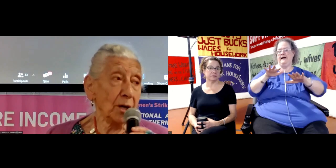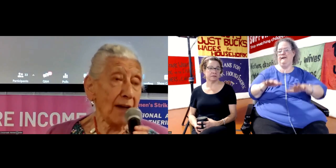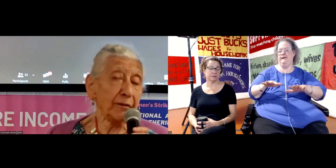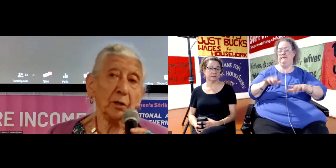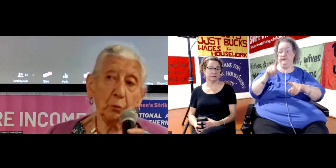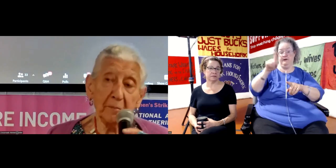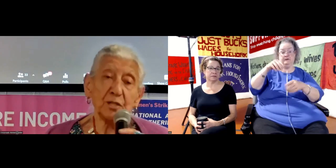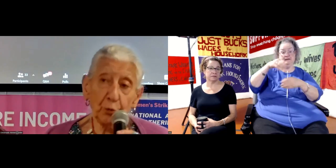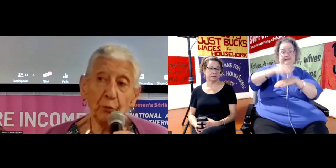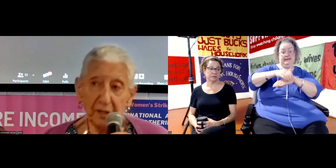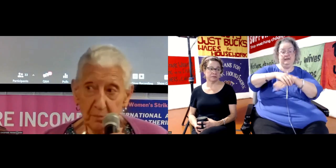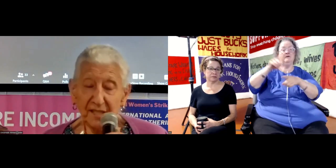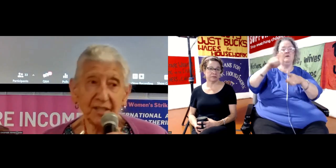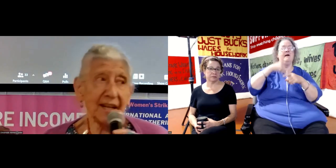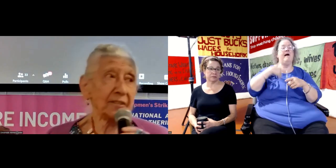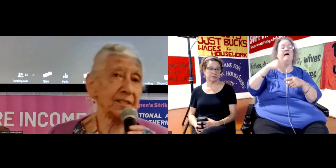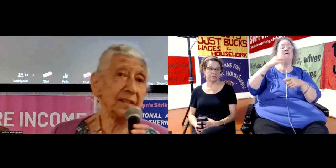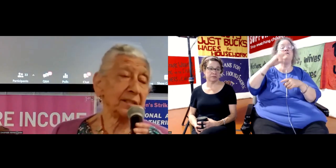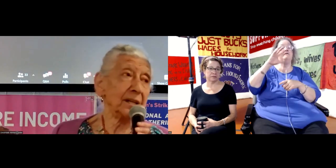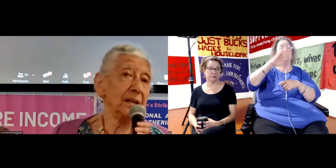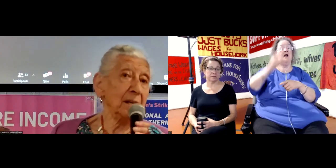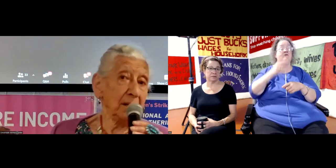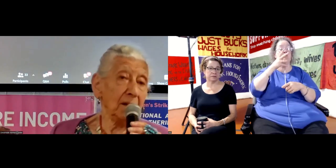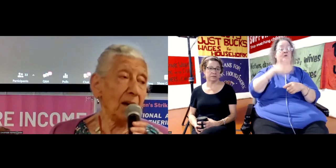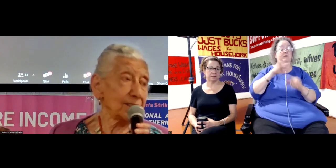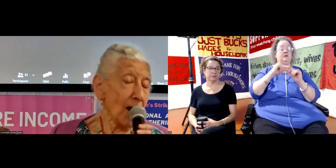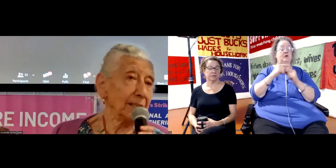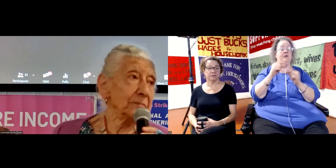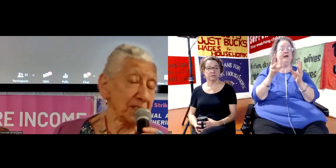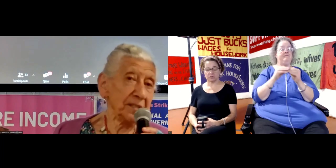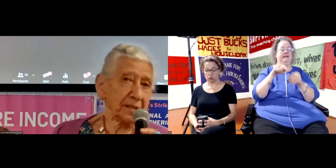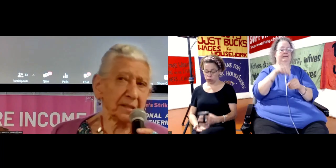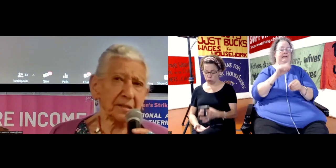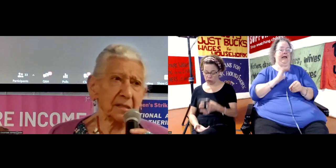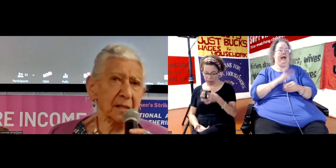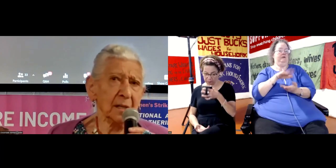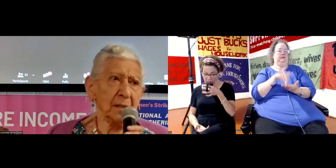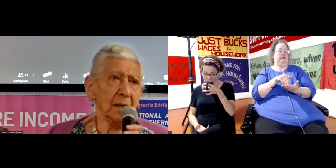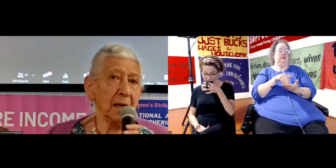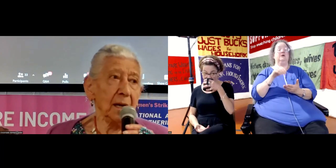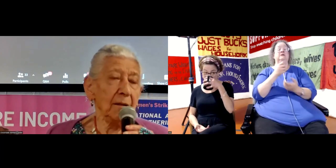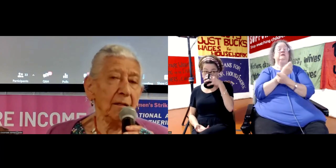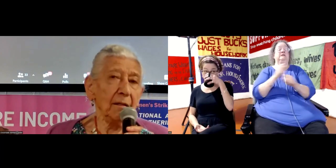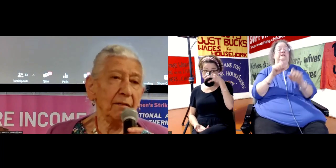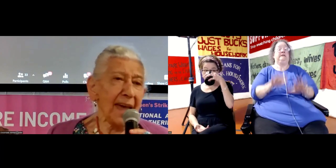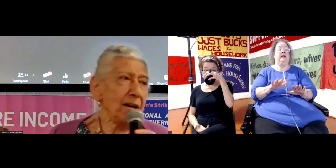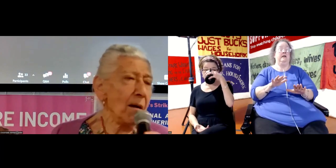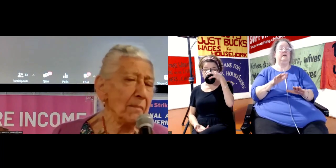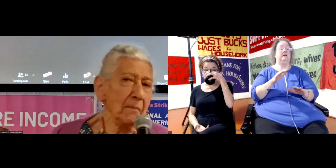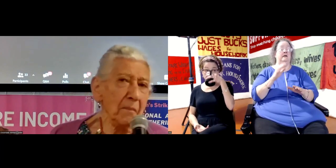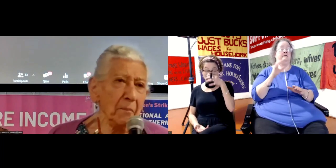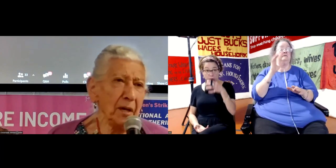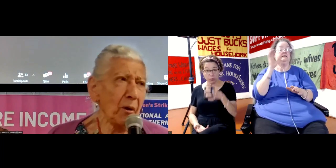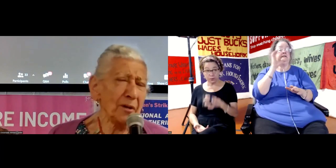is the All African Women's Group, which meets at our center, asylum seekers, they